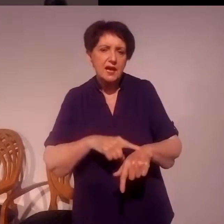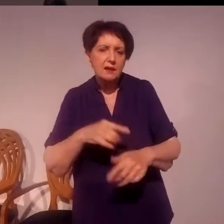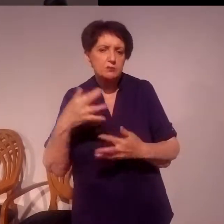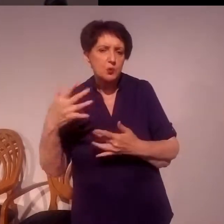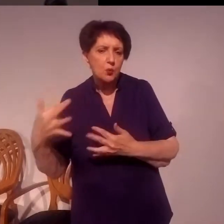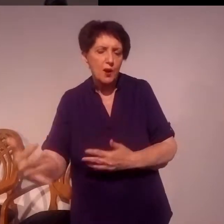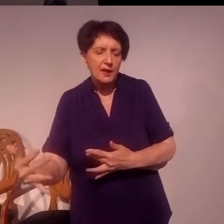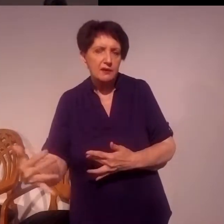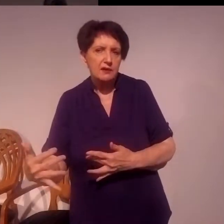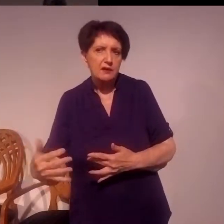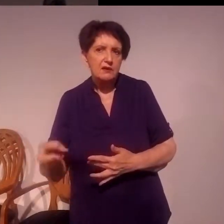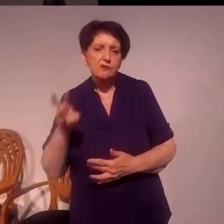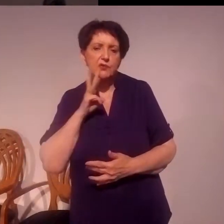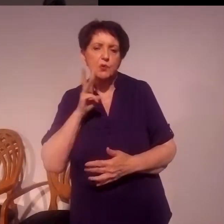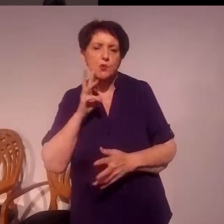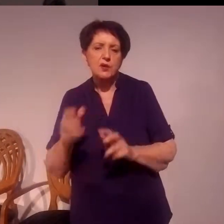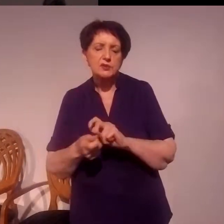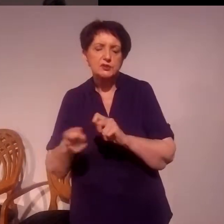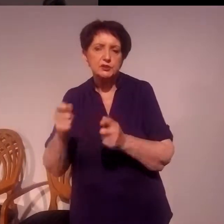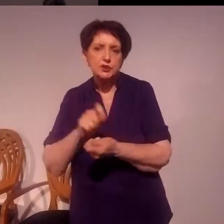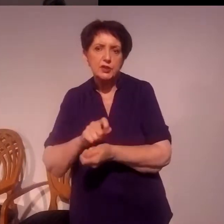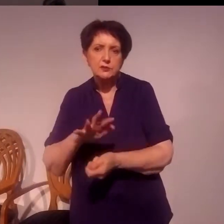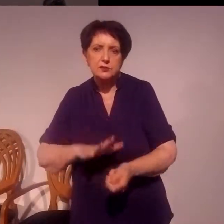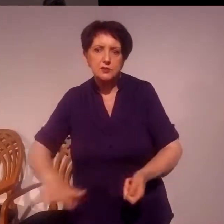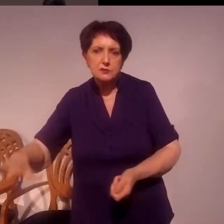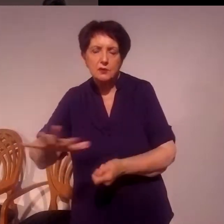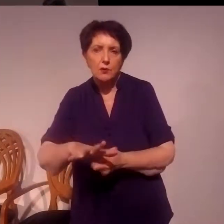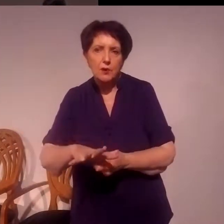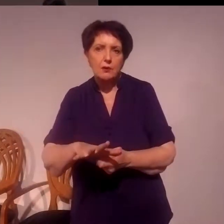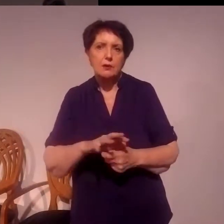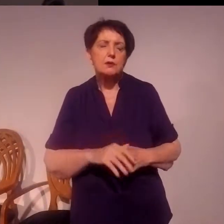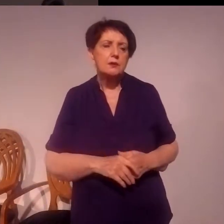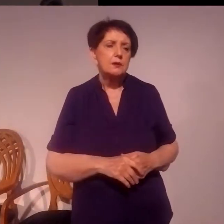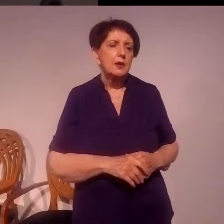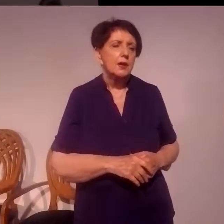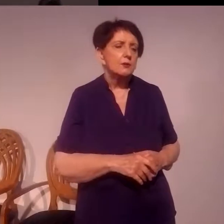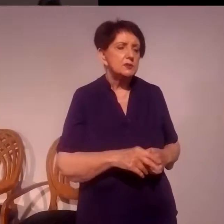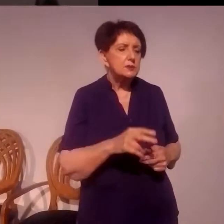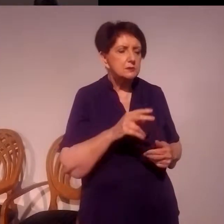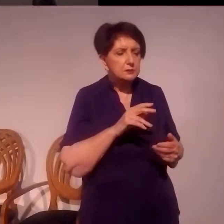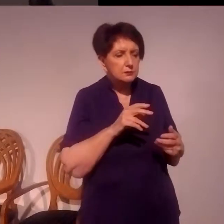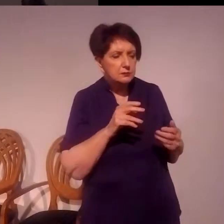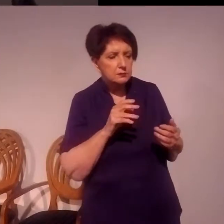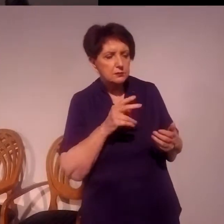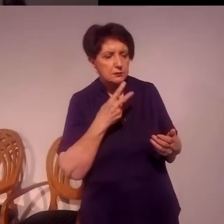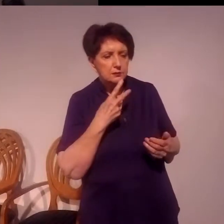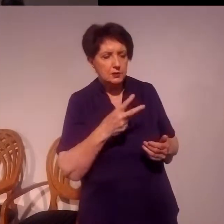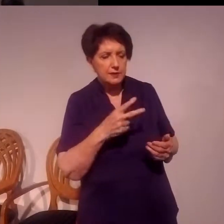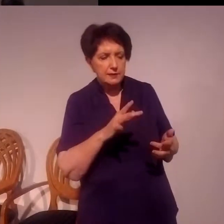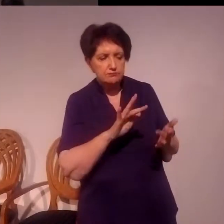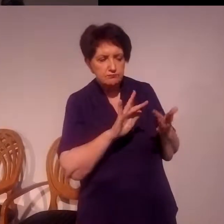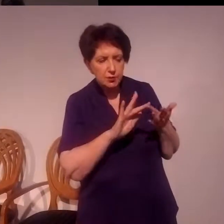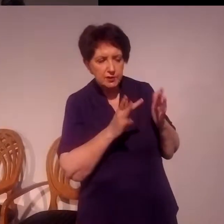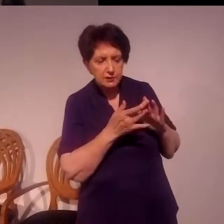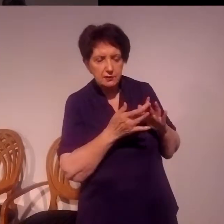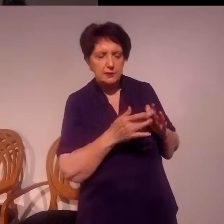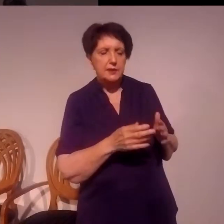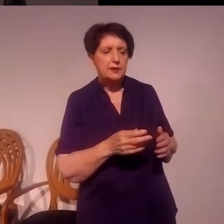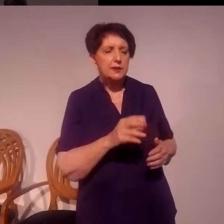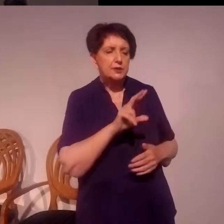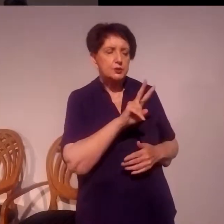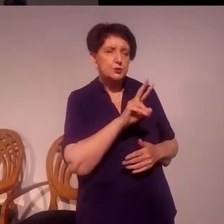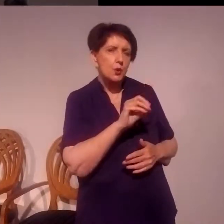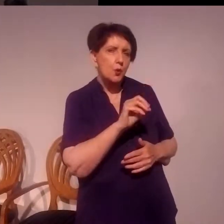small drops of waters to wear away the stone. I was looking this up, and in